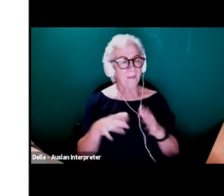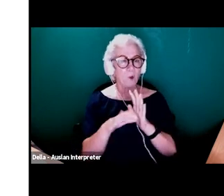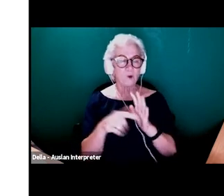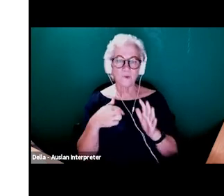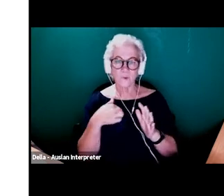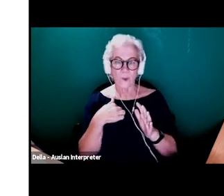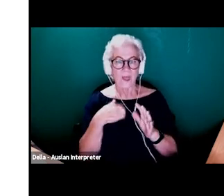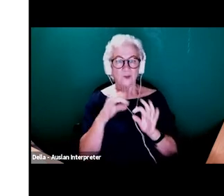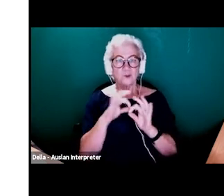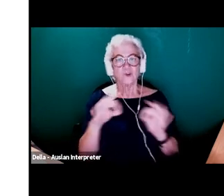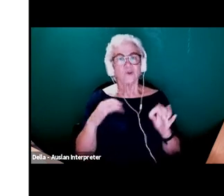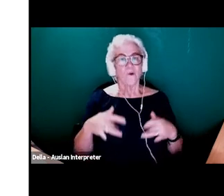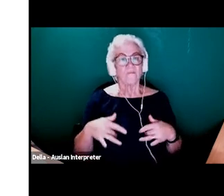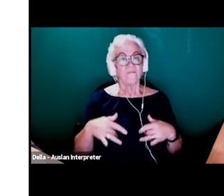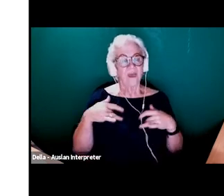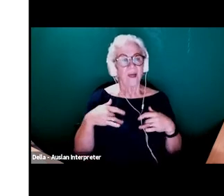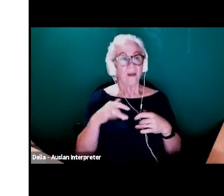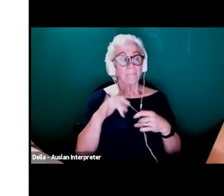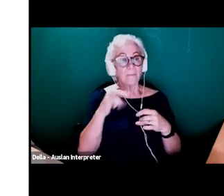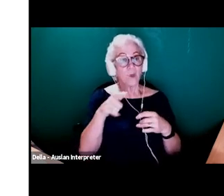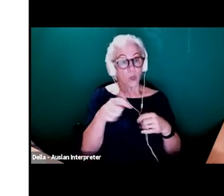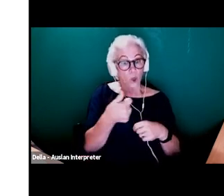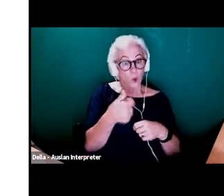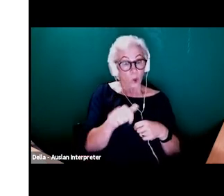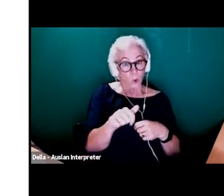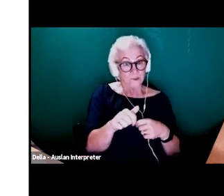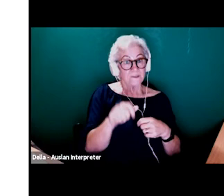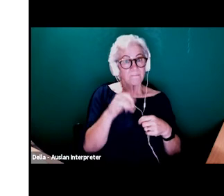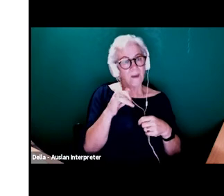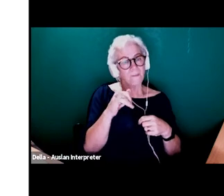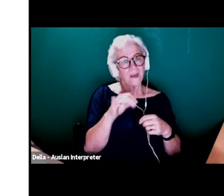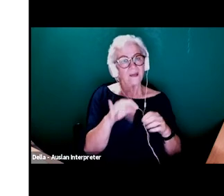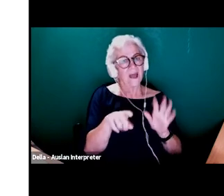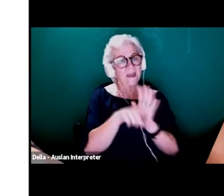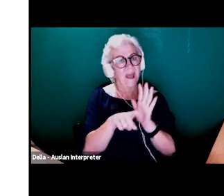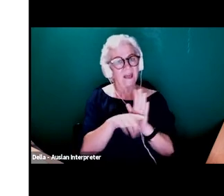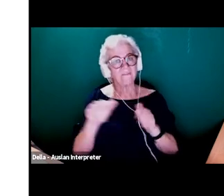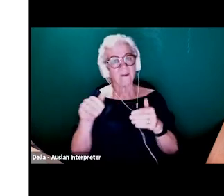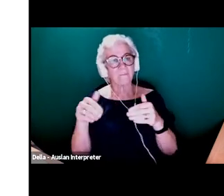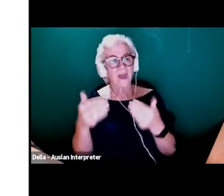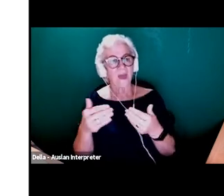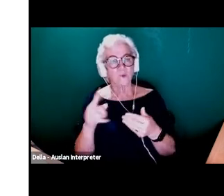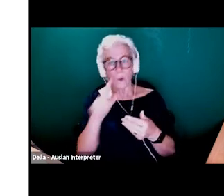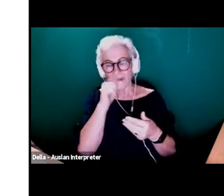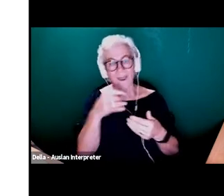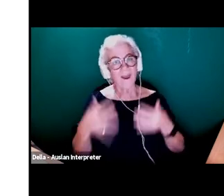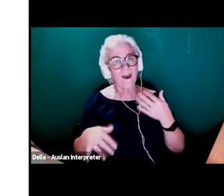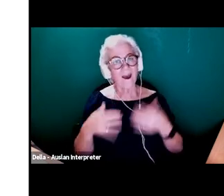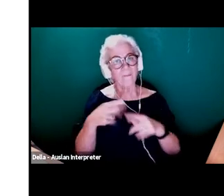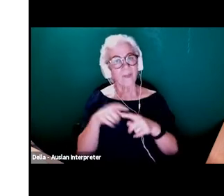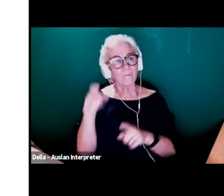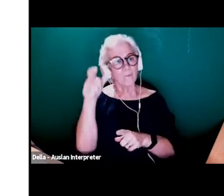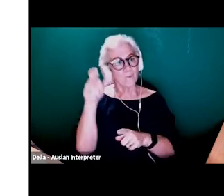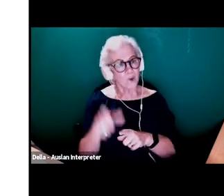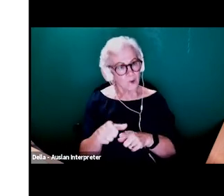not outweigh the potential harms. However, currently in Australia, we really don't have a lot of information about what happens